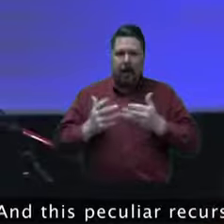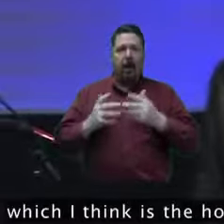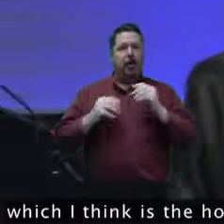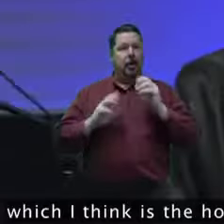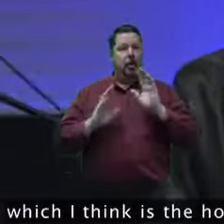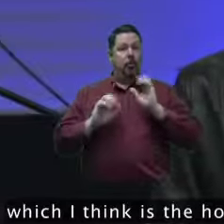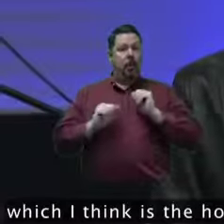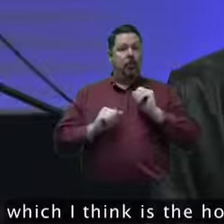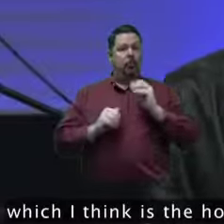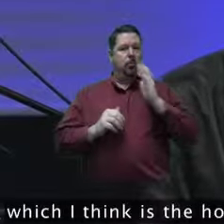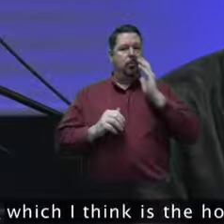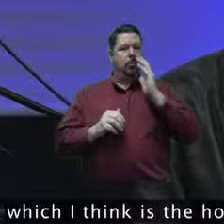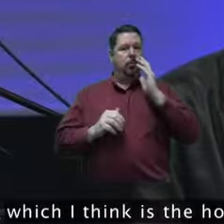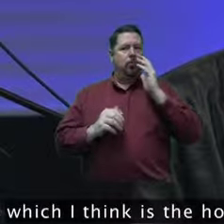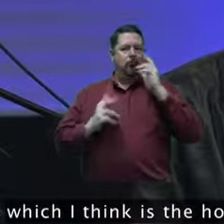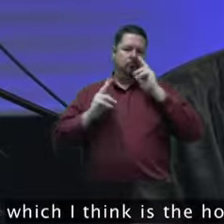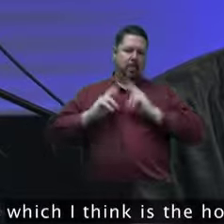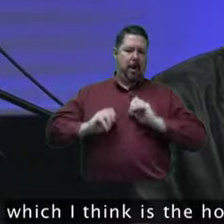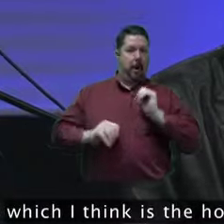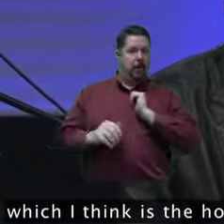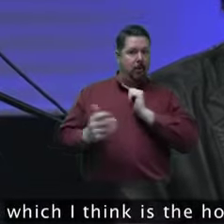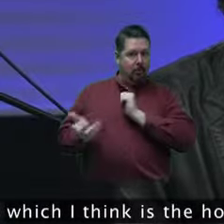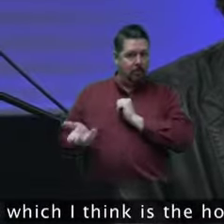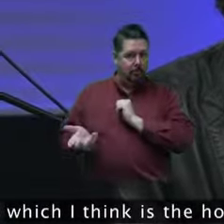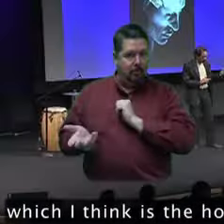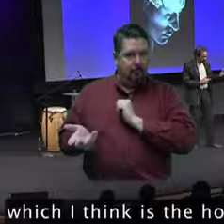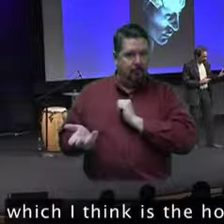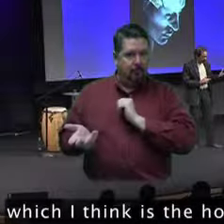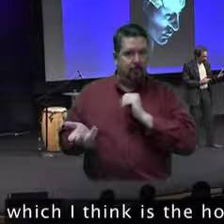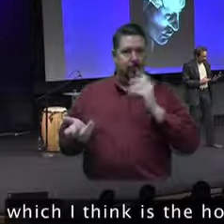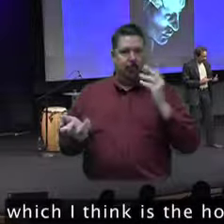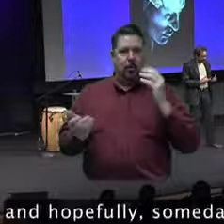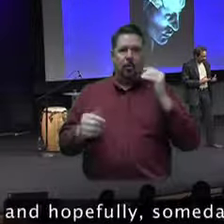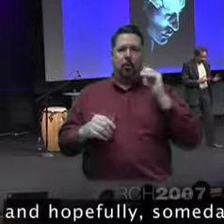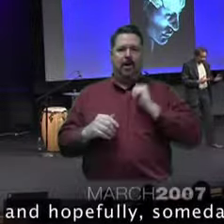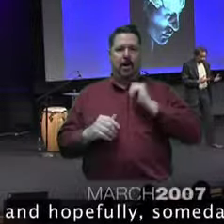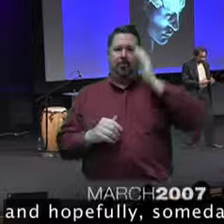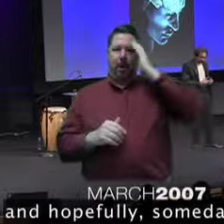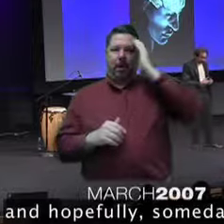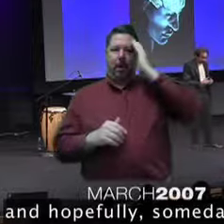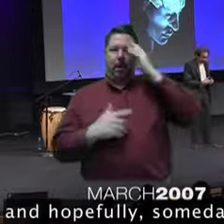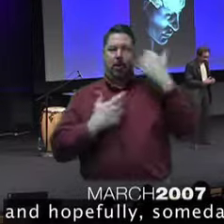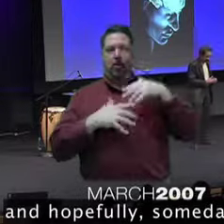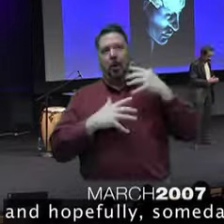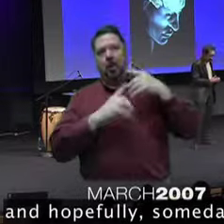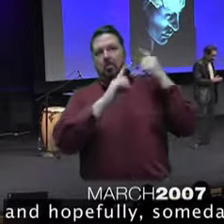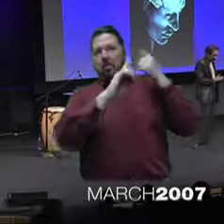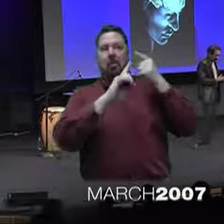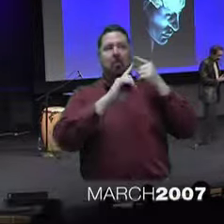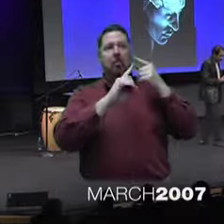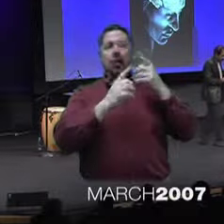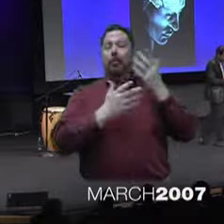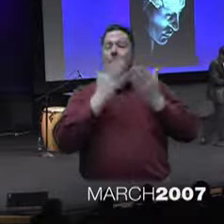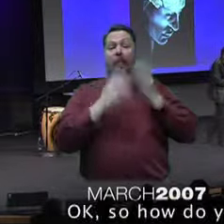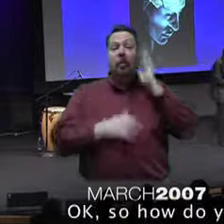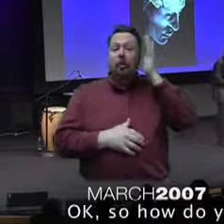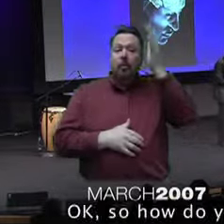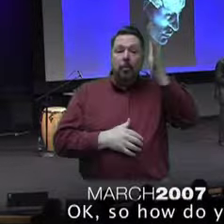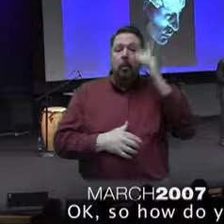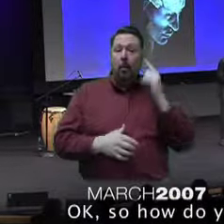self-awareness, which I think is the holy grail of neuroscience, of neurology, and hopefully someday we'll understand how that happens.